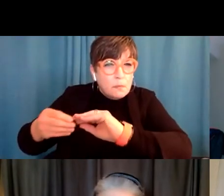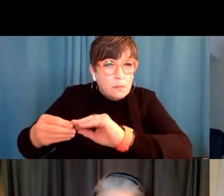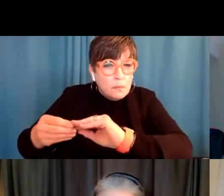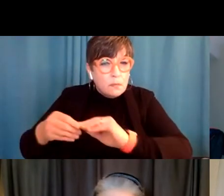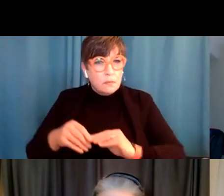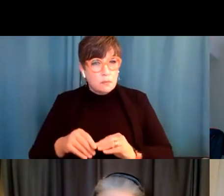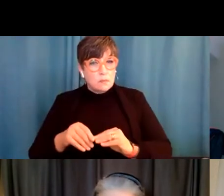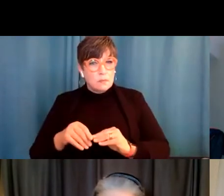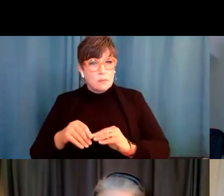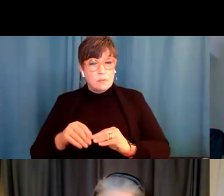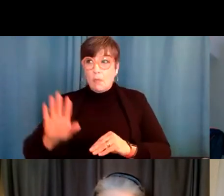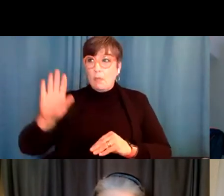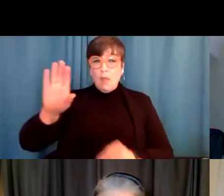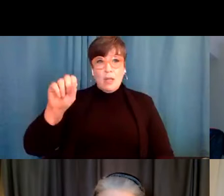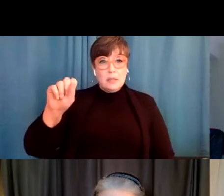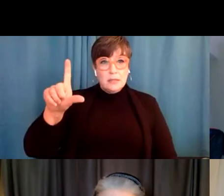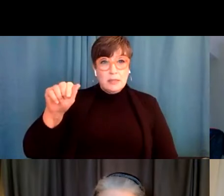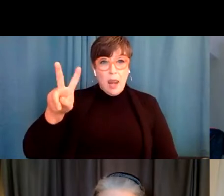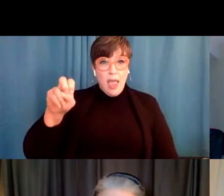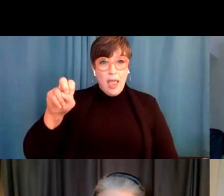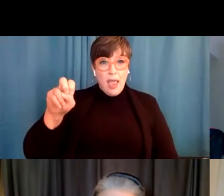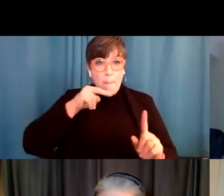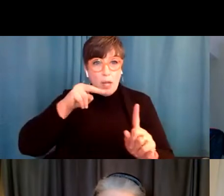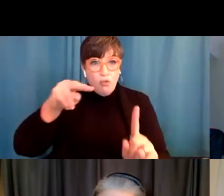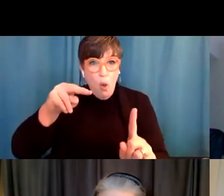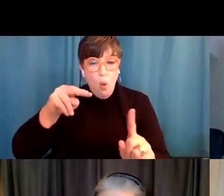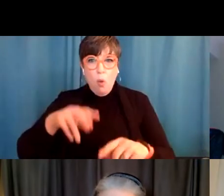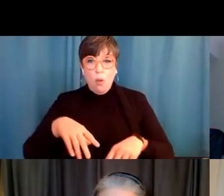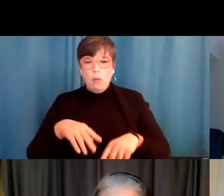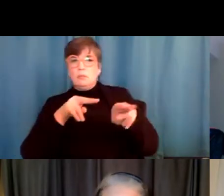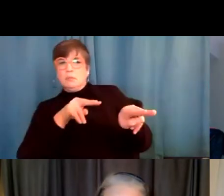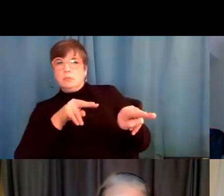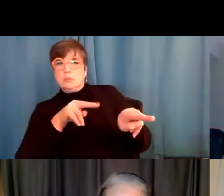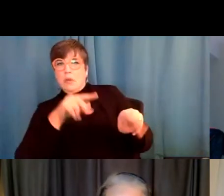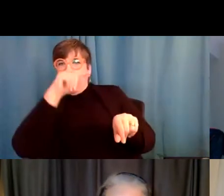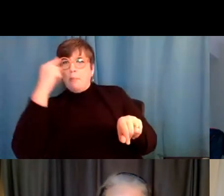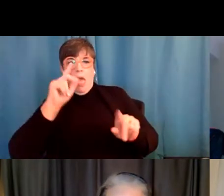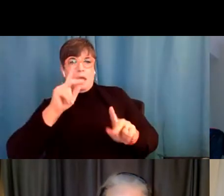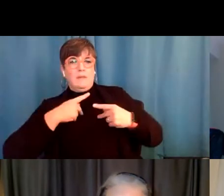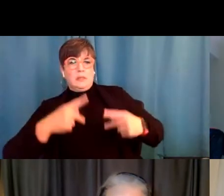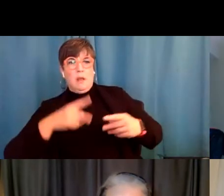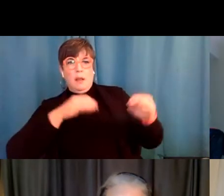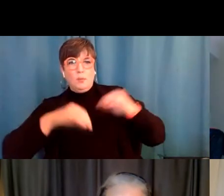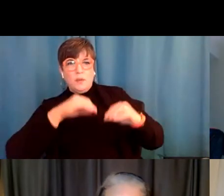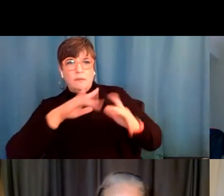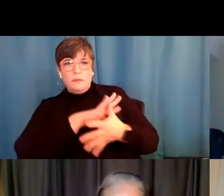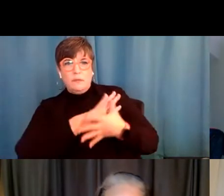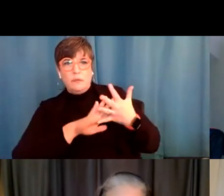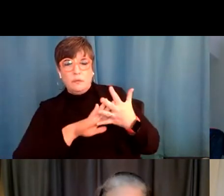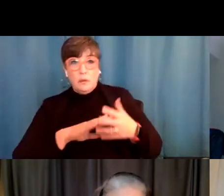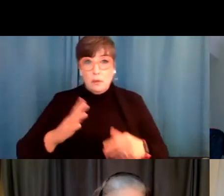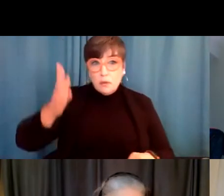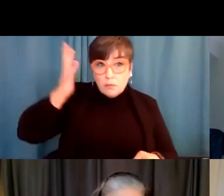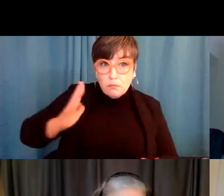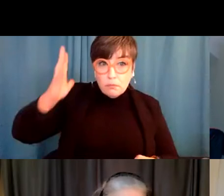as slave patrols, surveilling and limiting Black's physical movement, early law enforcement officers were instrumental in a wide range